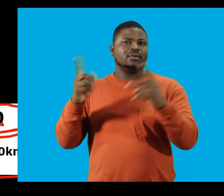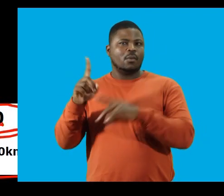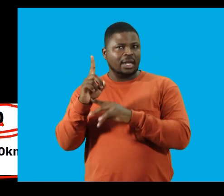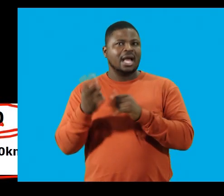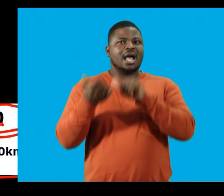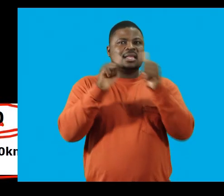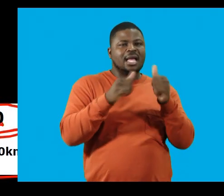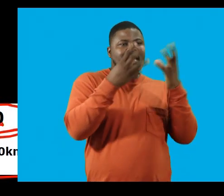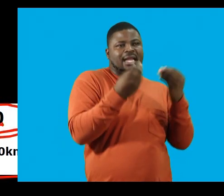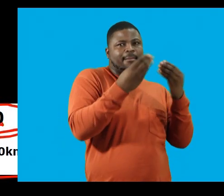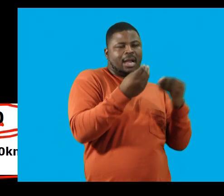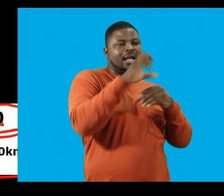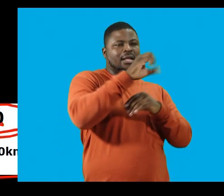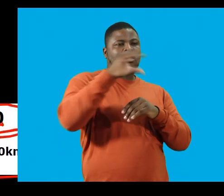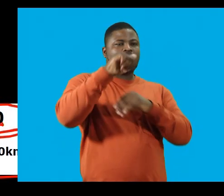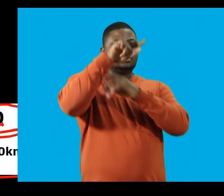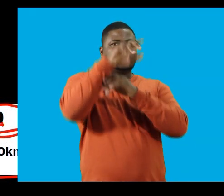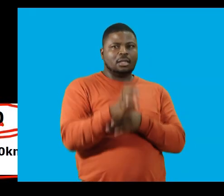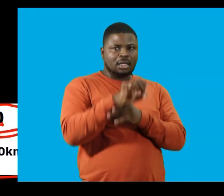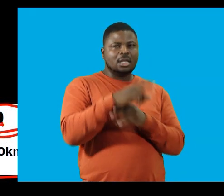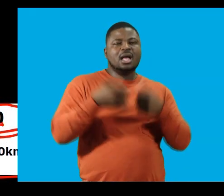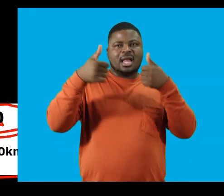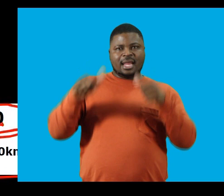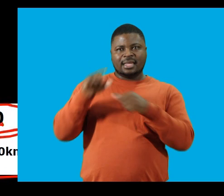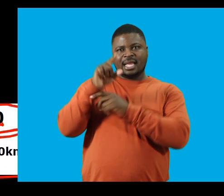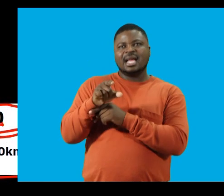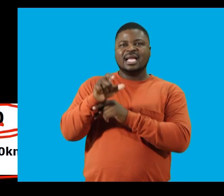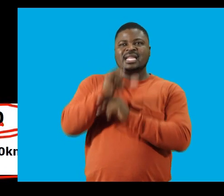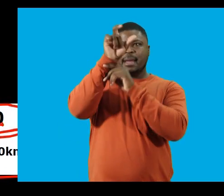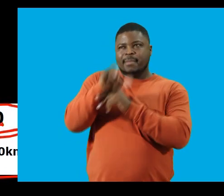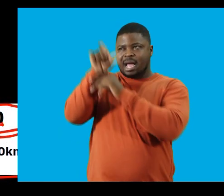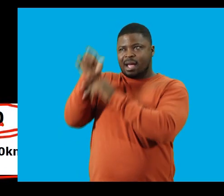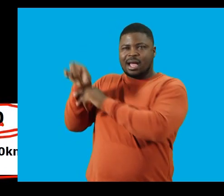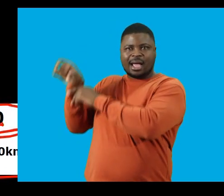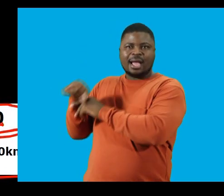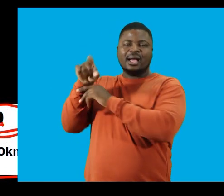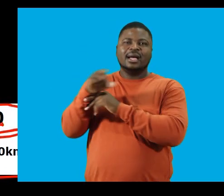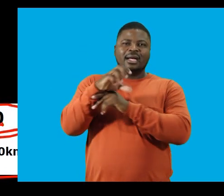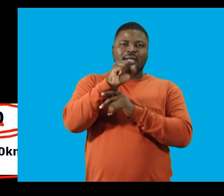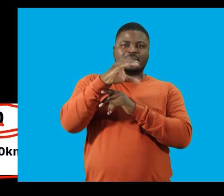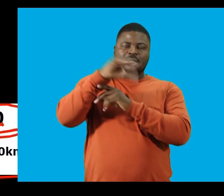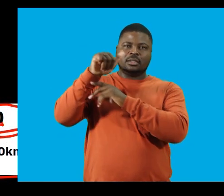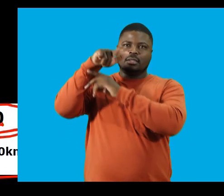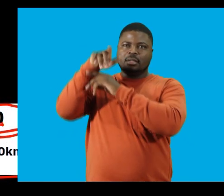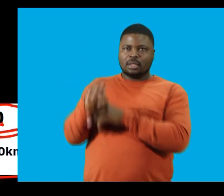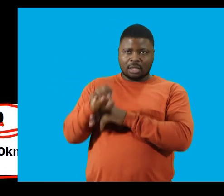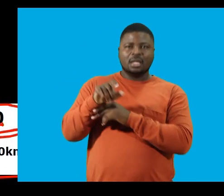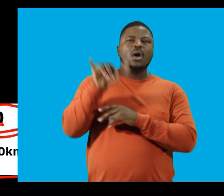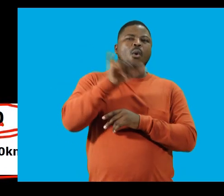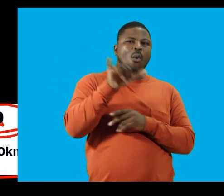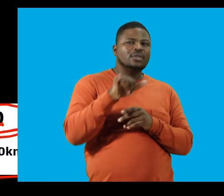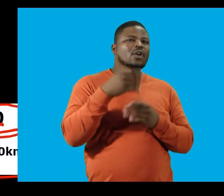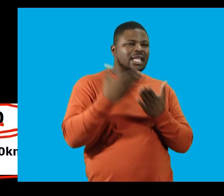is the one is a number scale, the other one is a bar scale, and then when it comes to